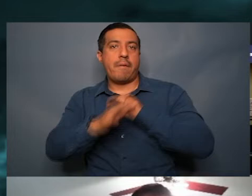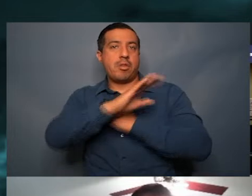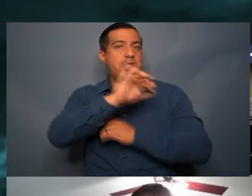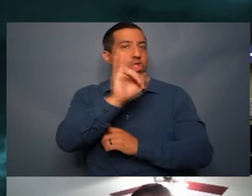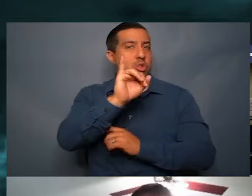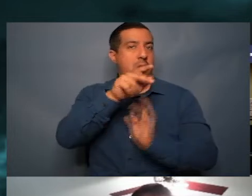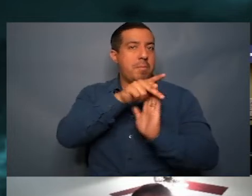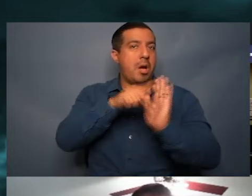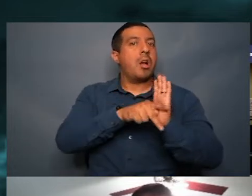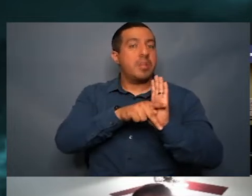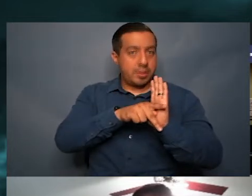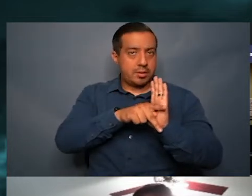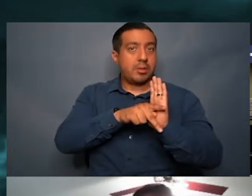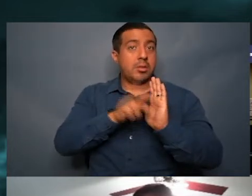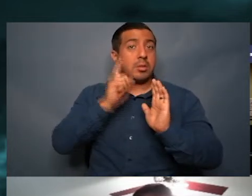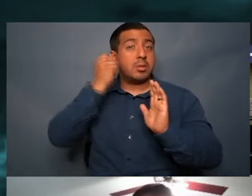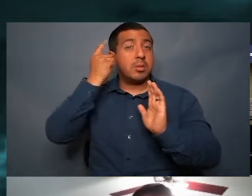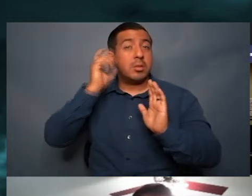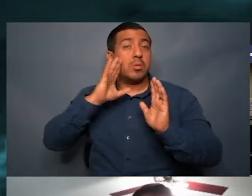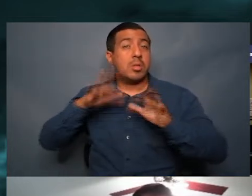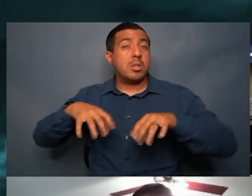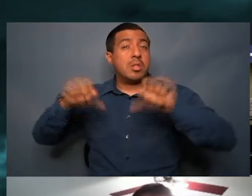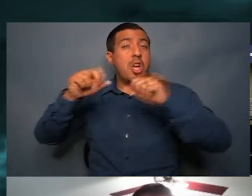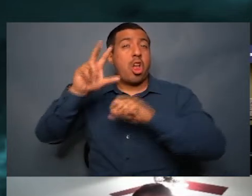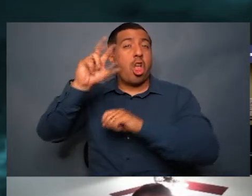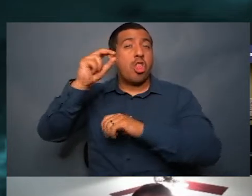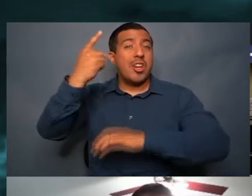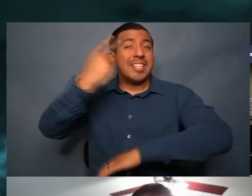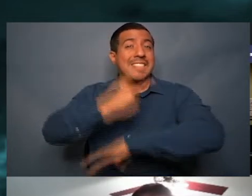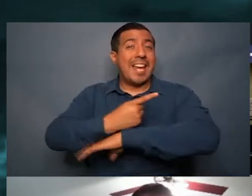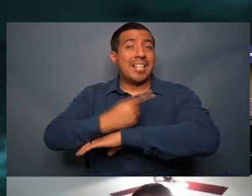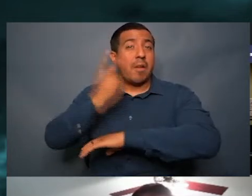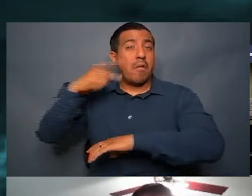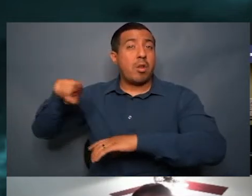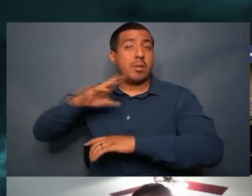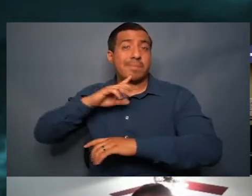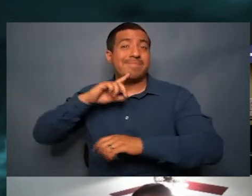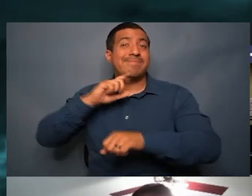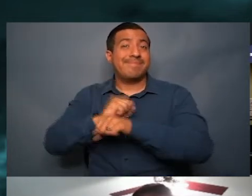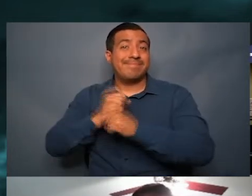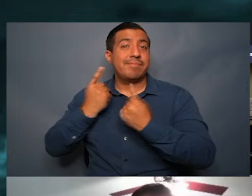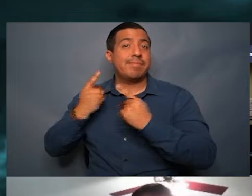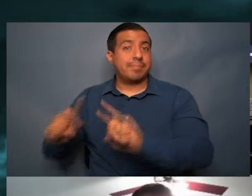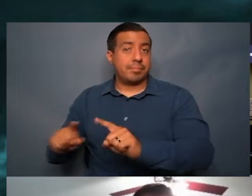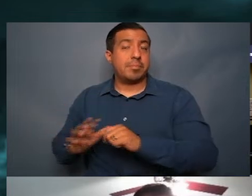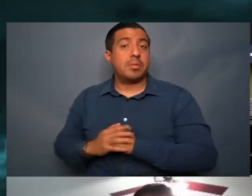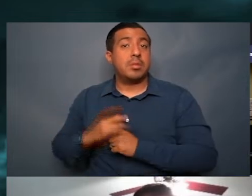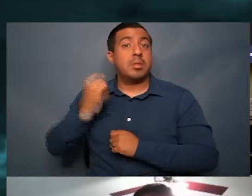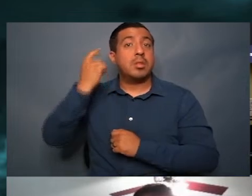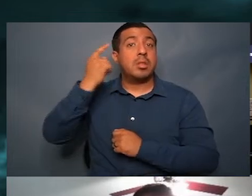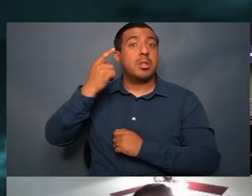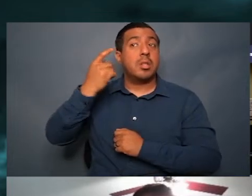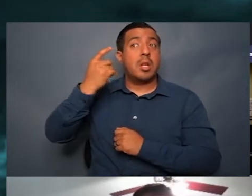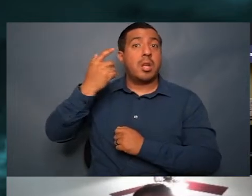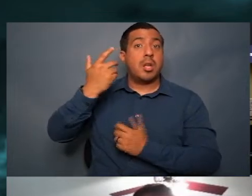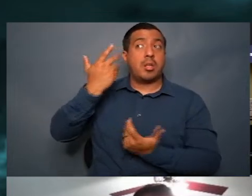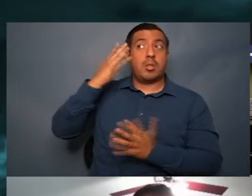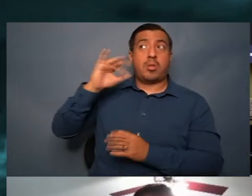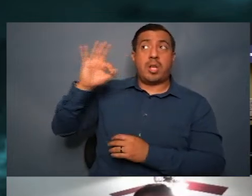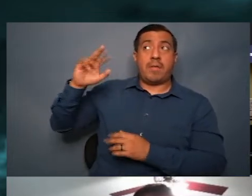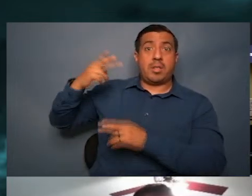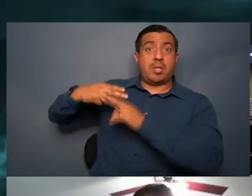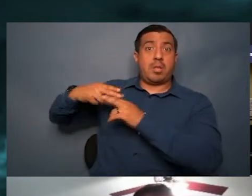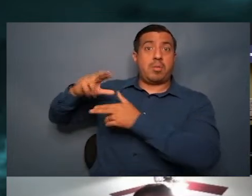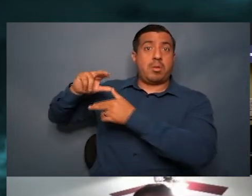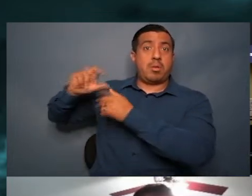flood policy. It takes 30 days for that policy to go into effect. And no policies are issued when there's a named storm in the Gulf of Mexico. So